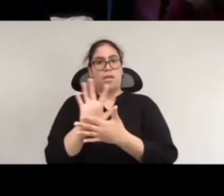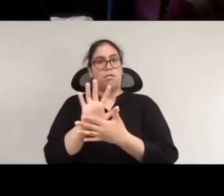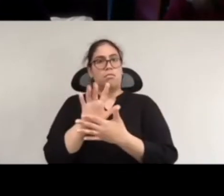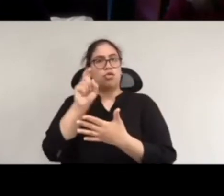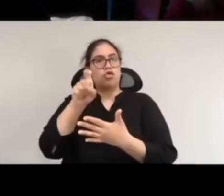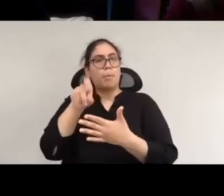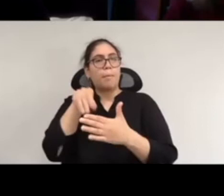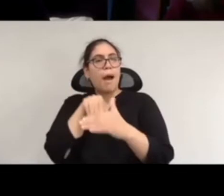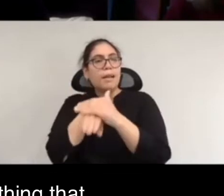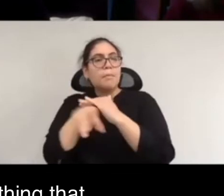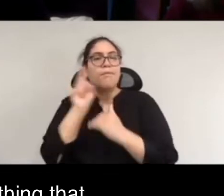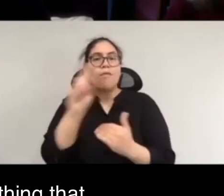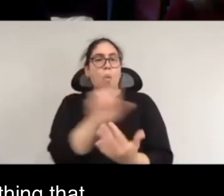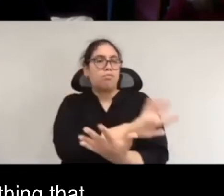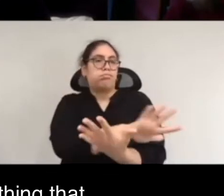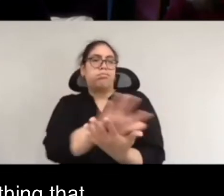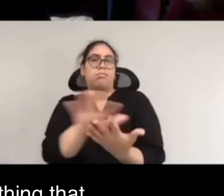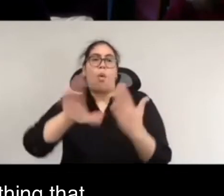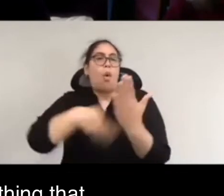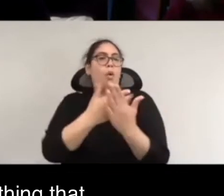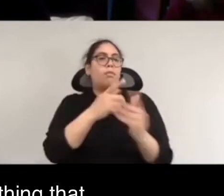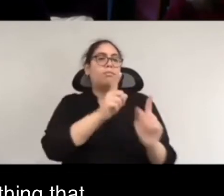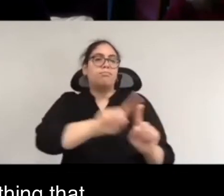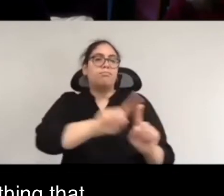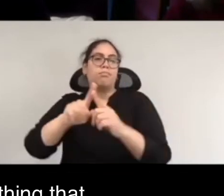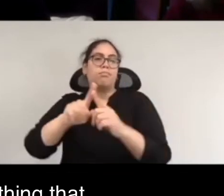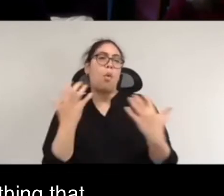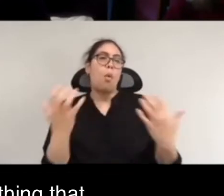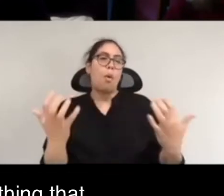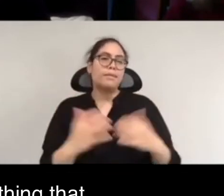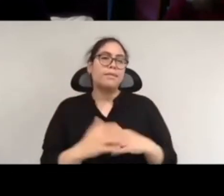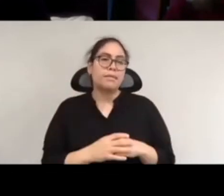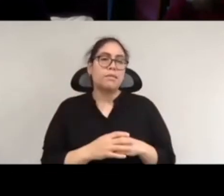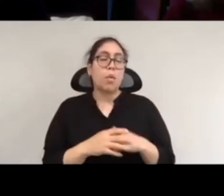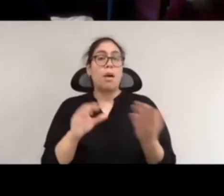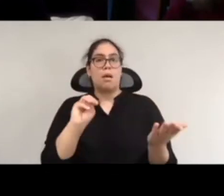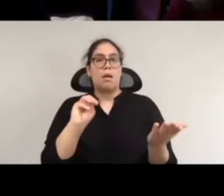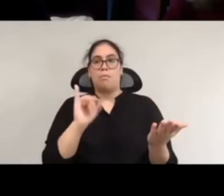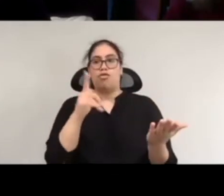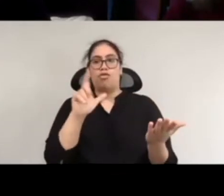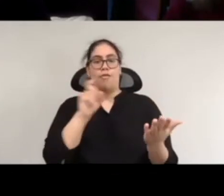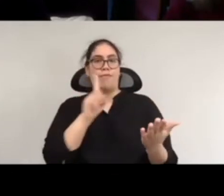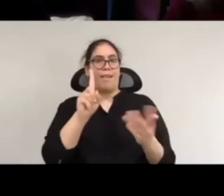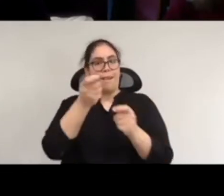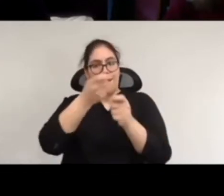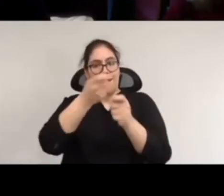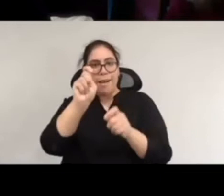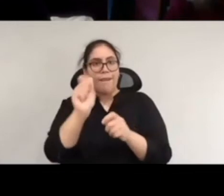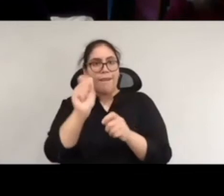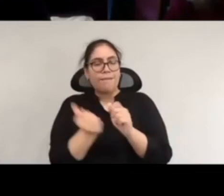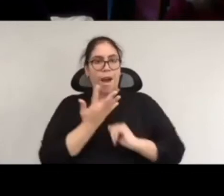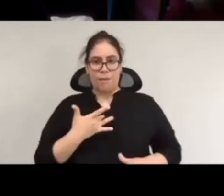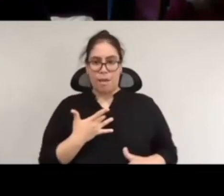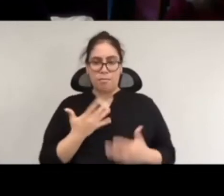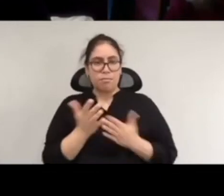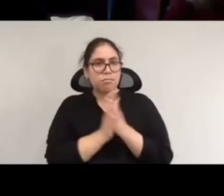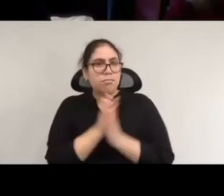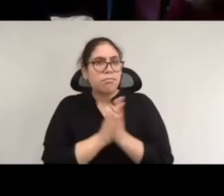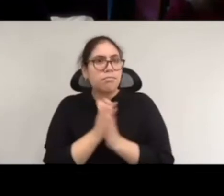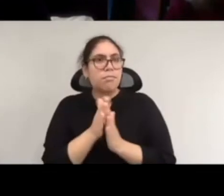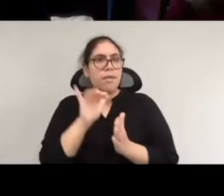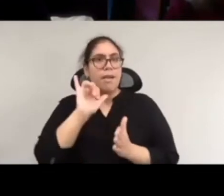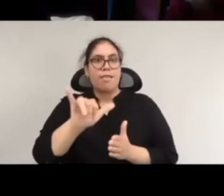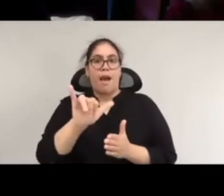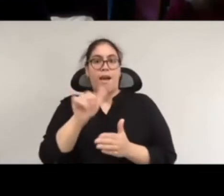know, to all audiences. So it's something that Michelle has really lit a fire under me to have it be a part of every project I have